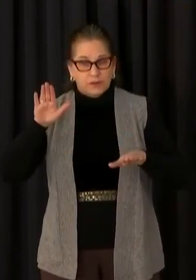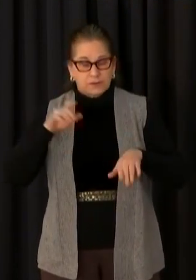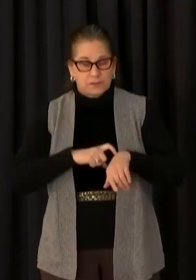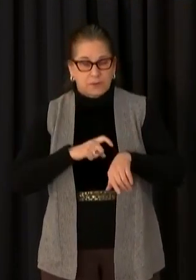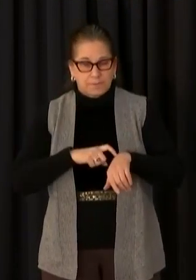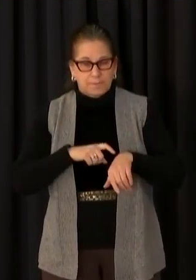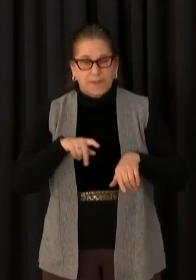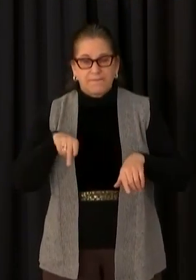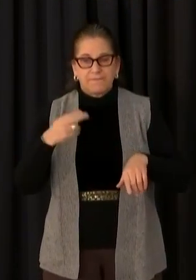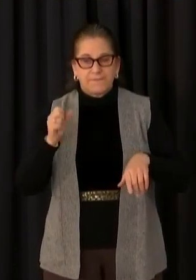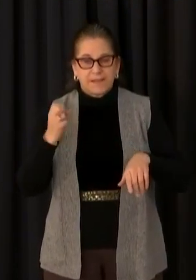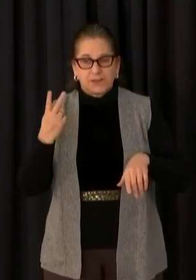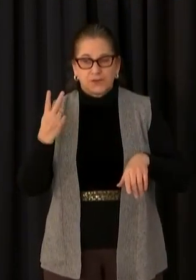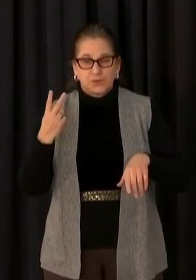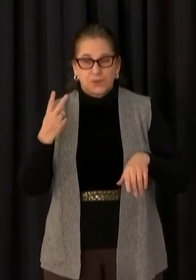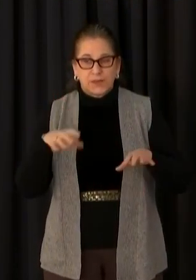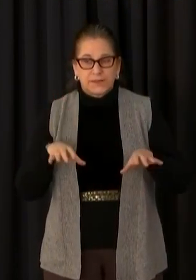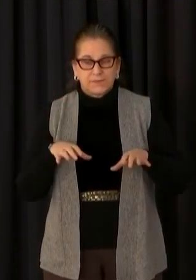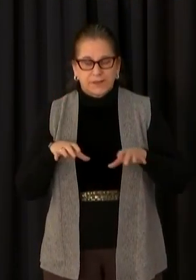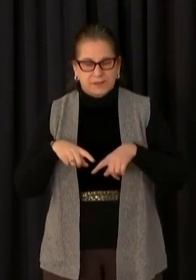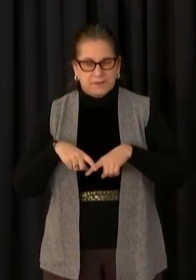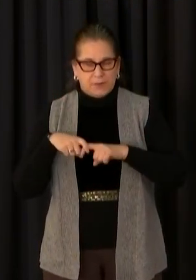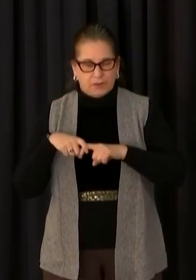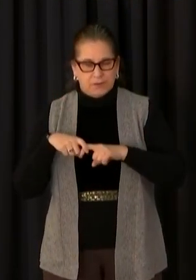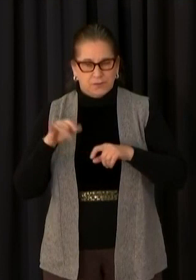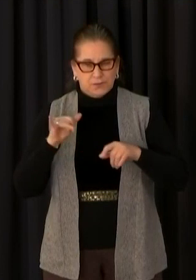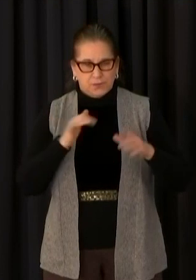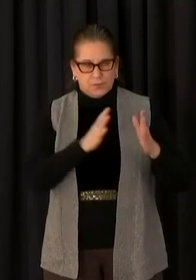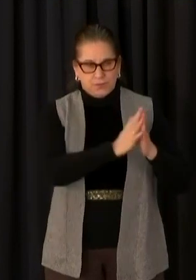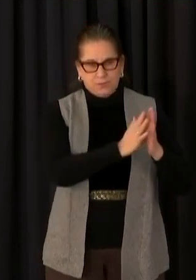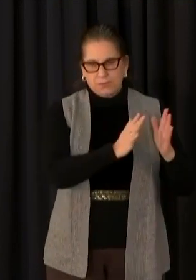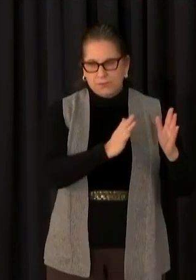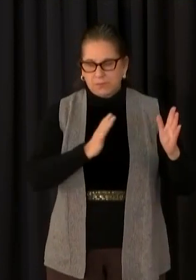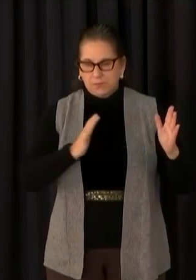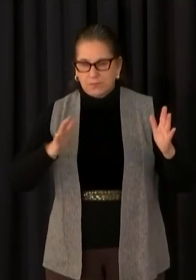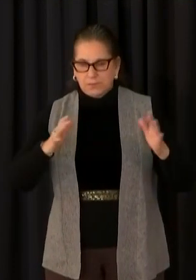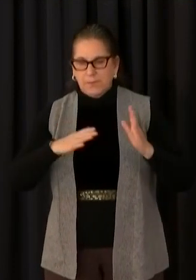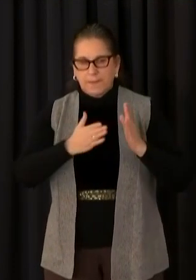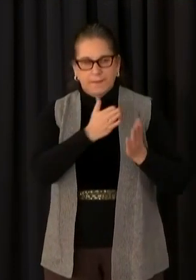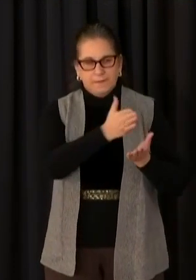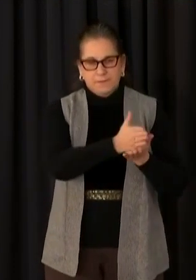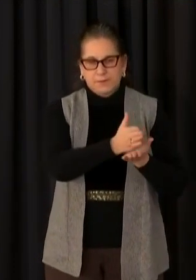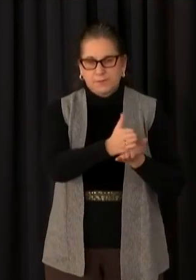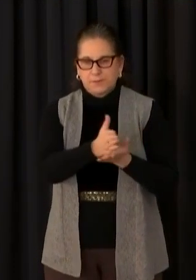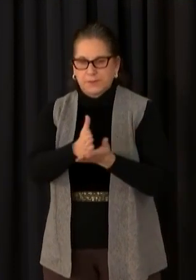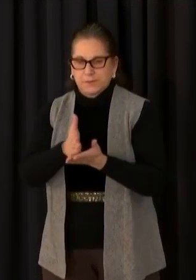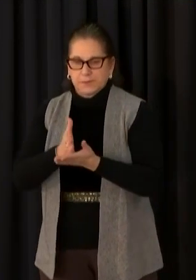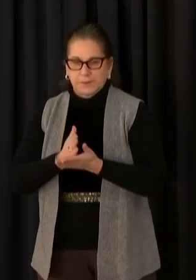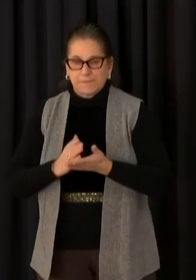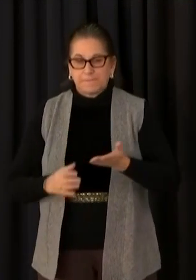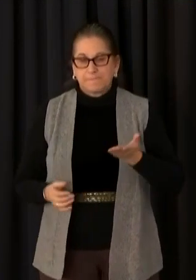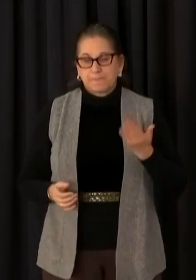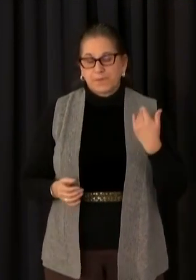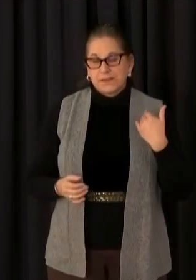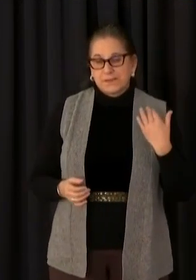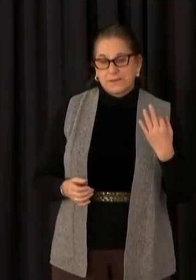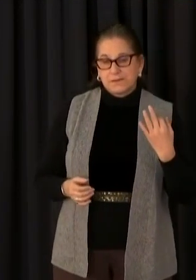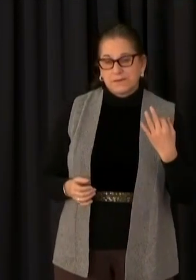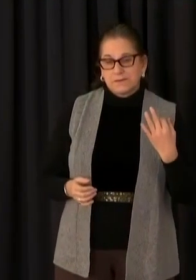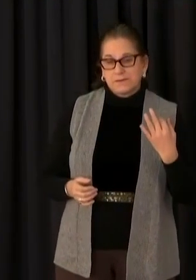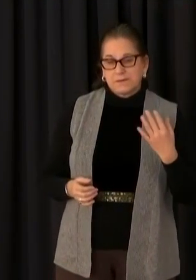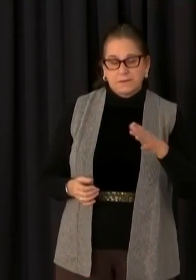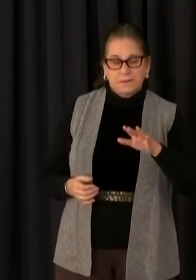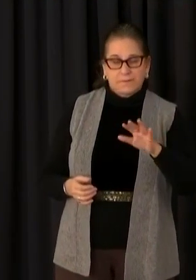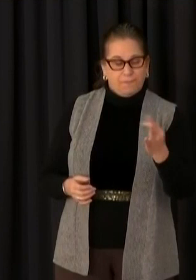our COVID response remain paused through Friday, January 22nd at